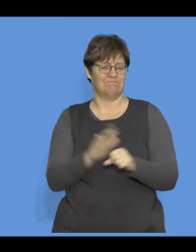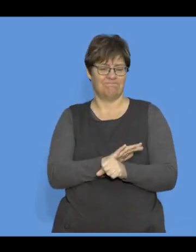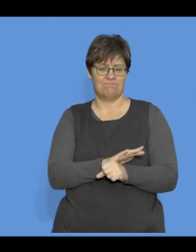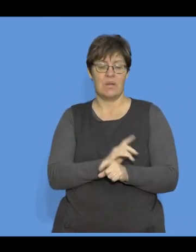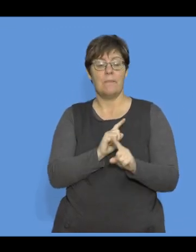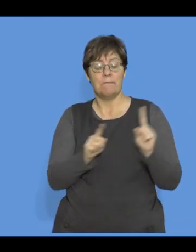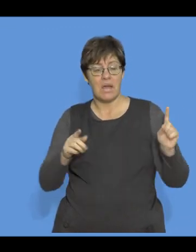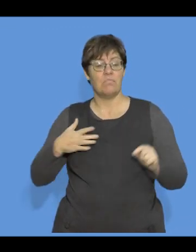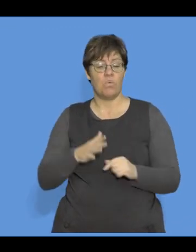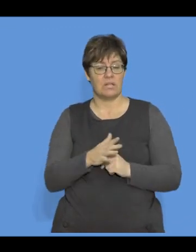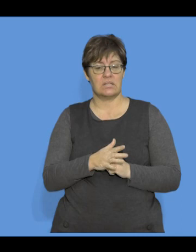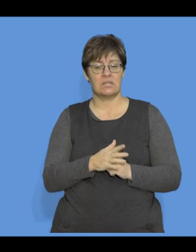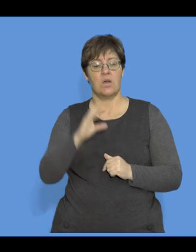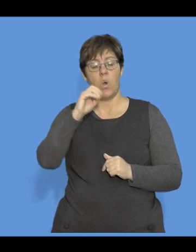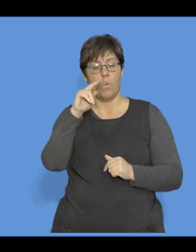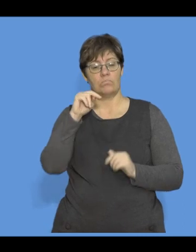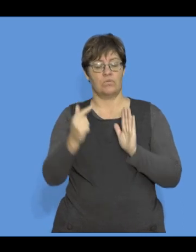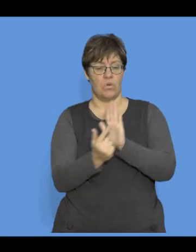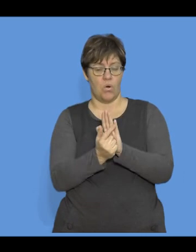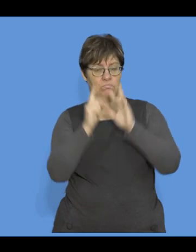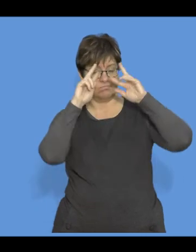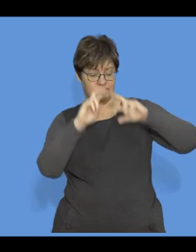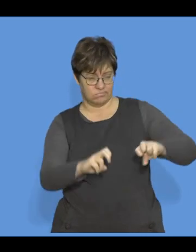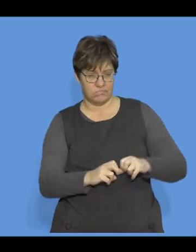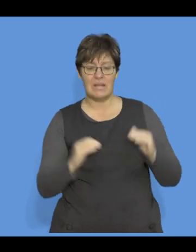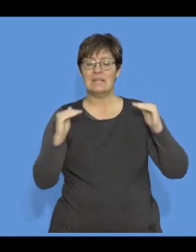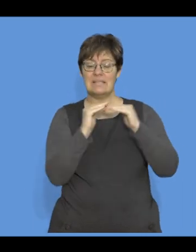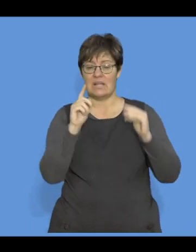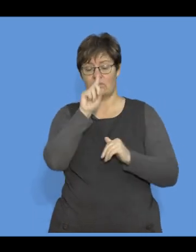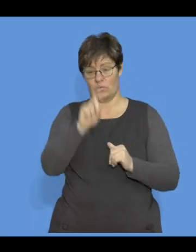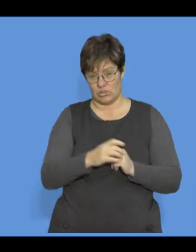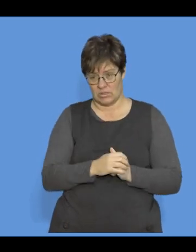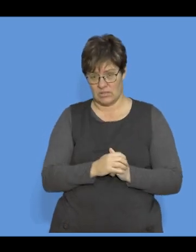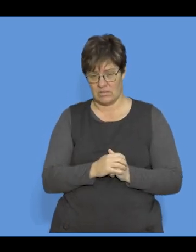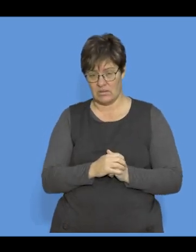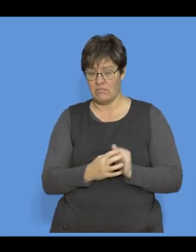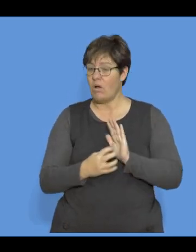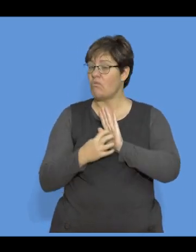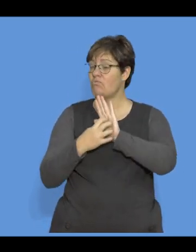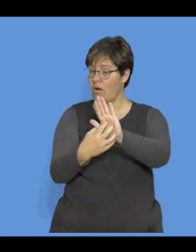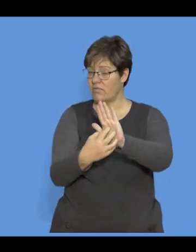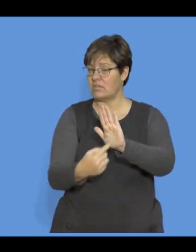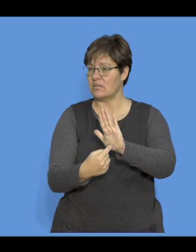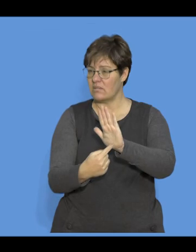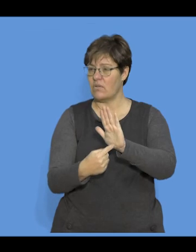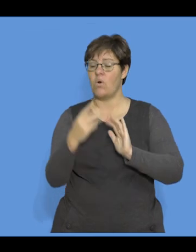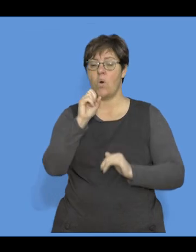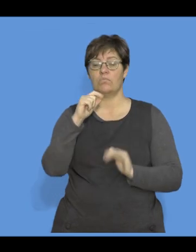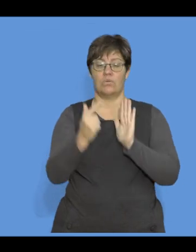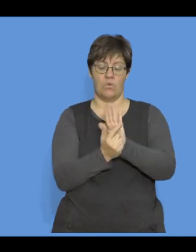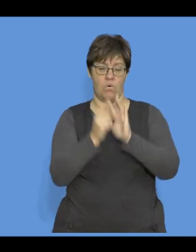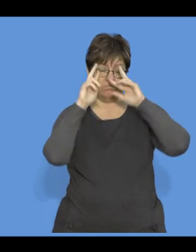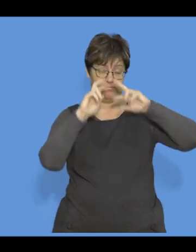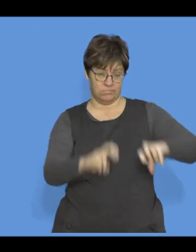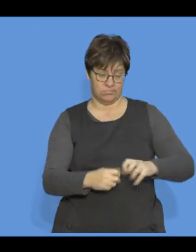to an Ohm's law investigation, which is a standard question, and there's the graph for an Ohm's law investigation.